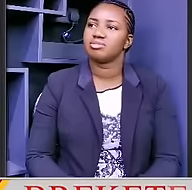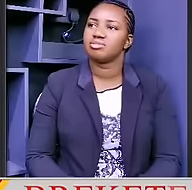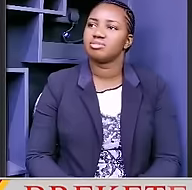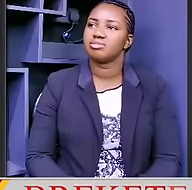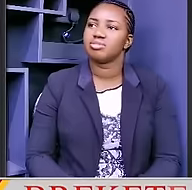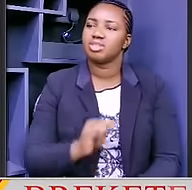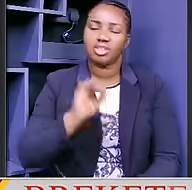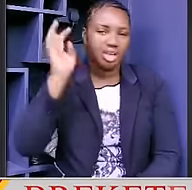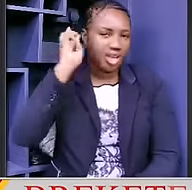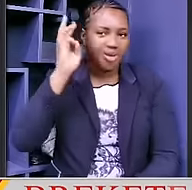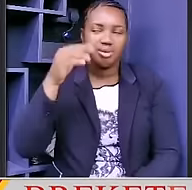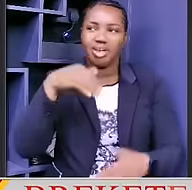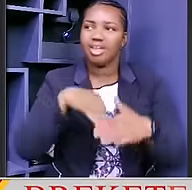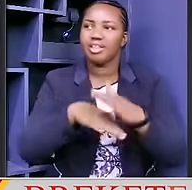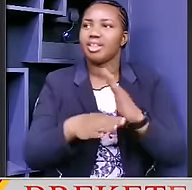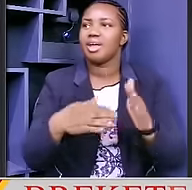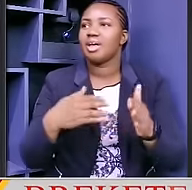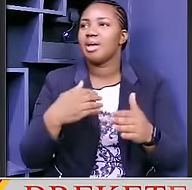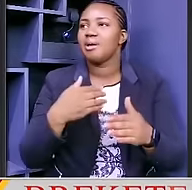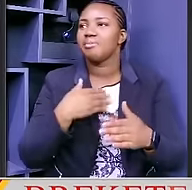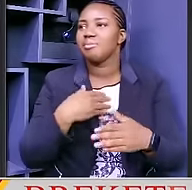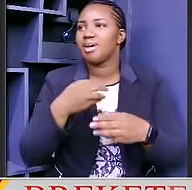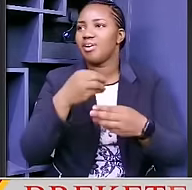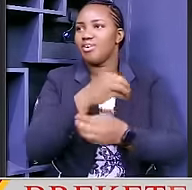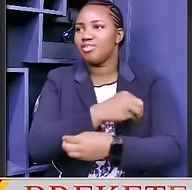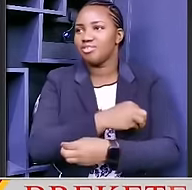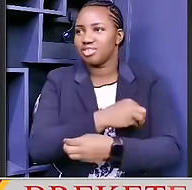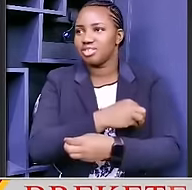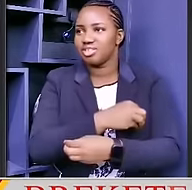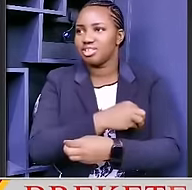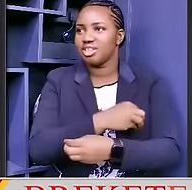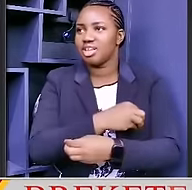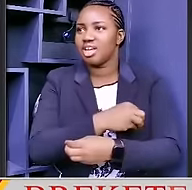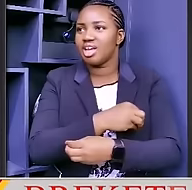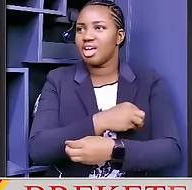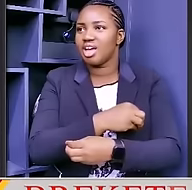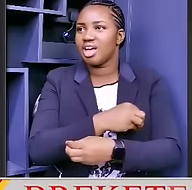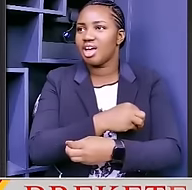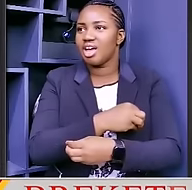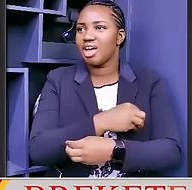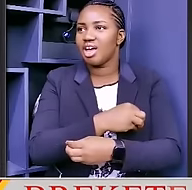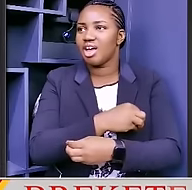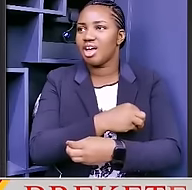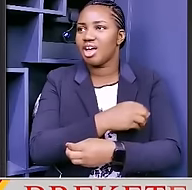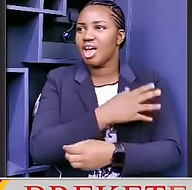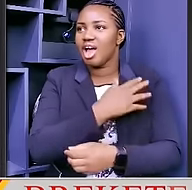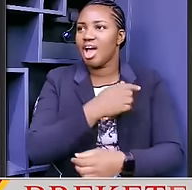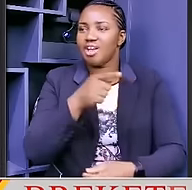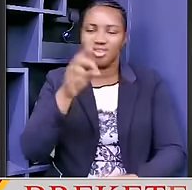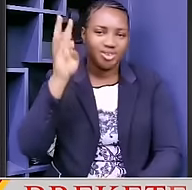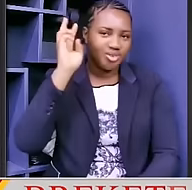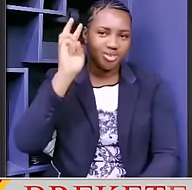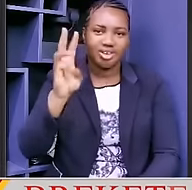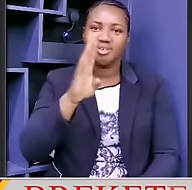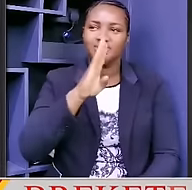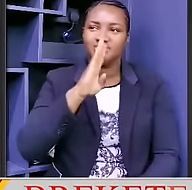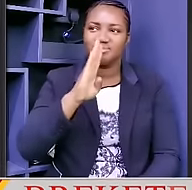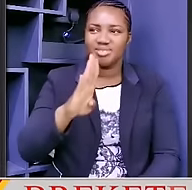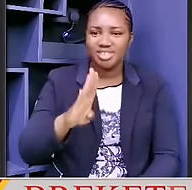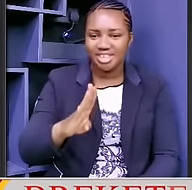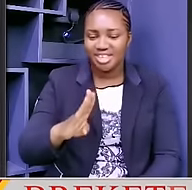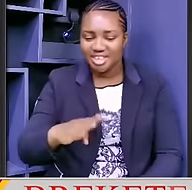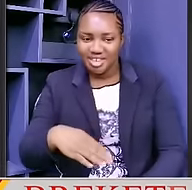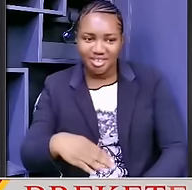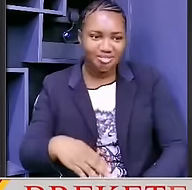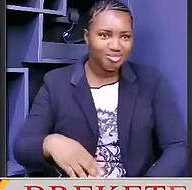I go enter my office, my reception. I yes, go sir. Come out. Yes, sir. You now you go to tell me, you go to hype me. Yes, sir. As